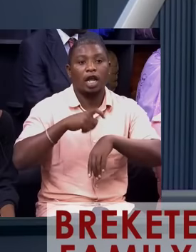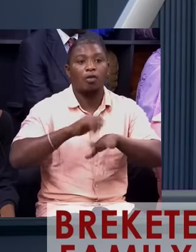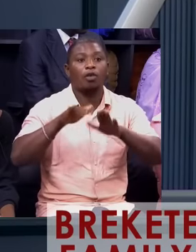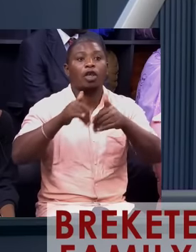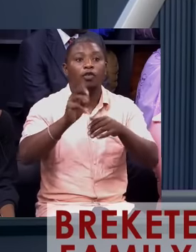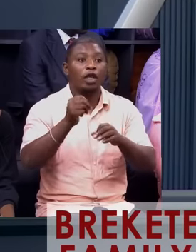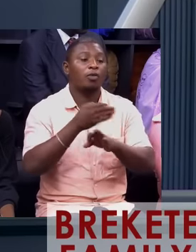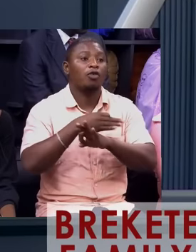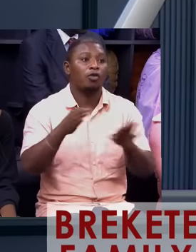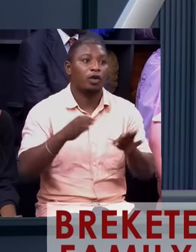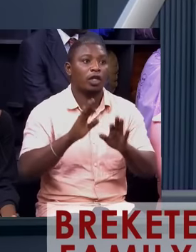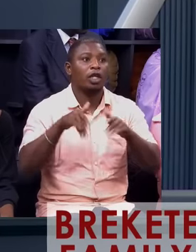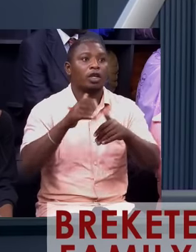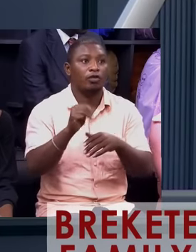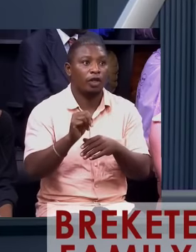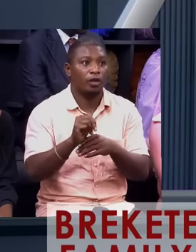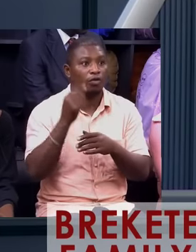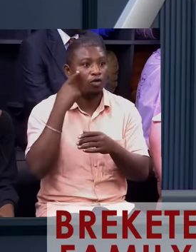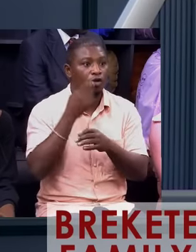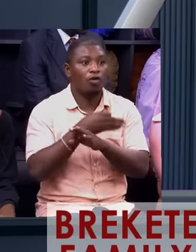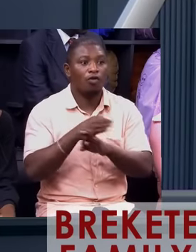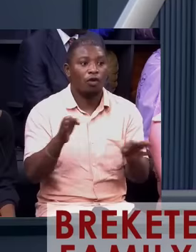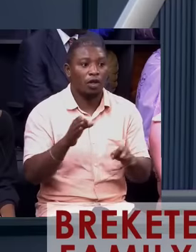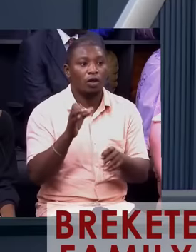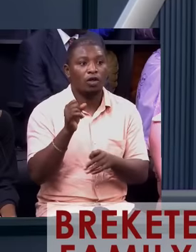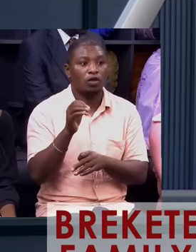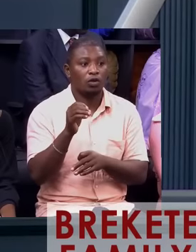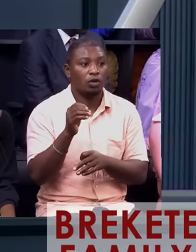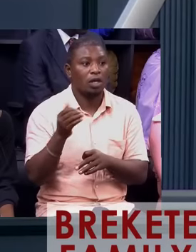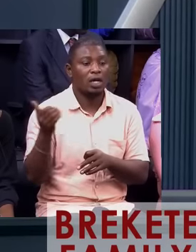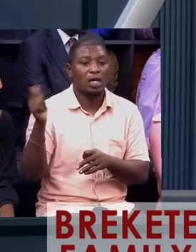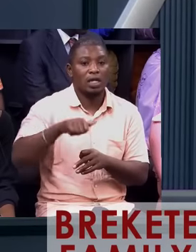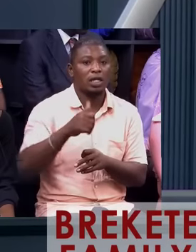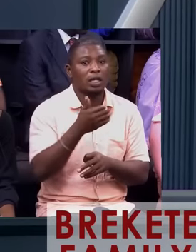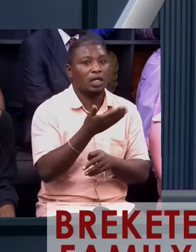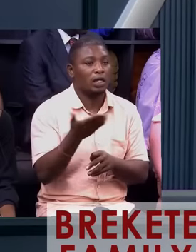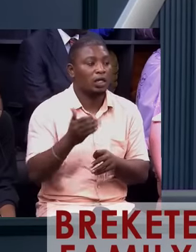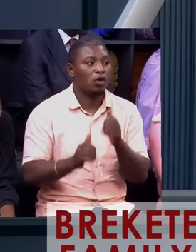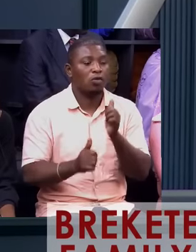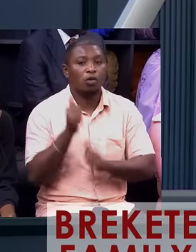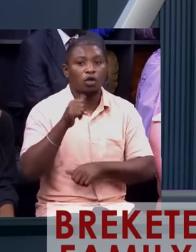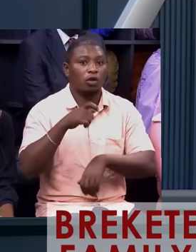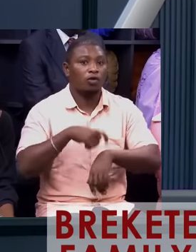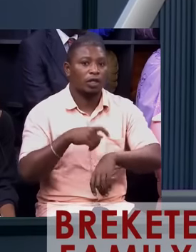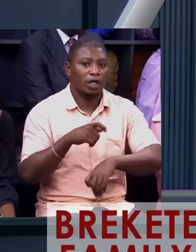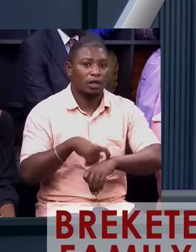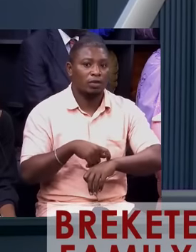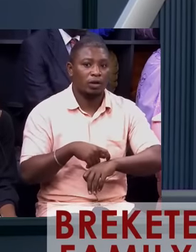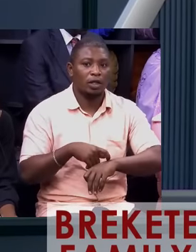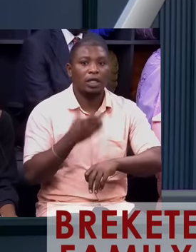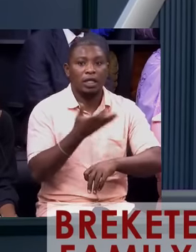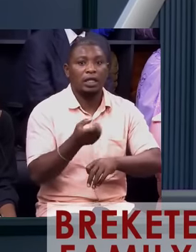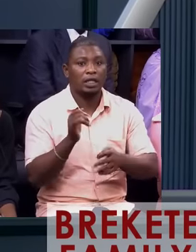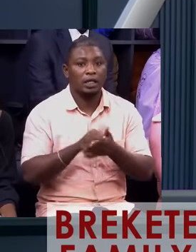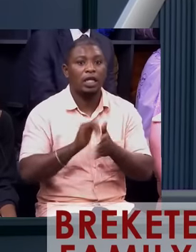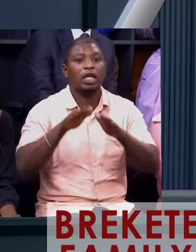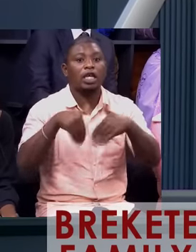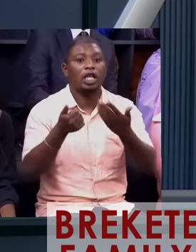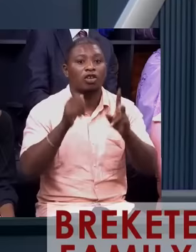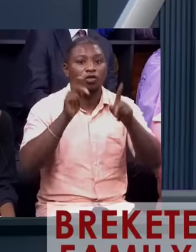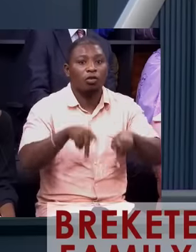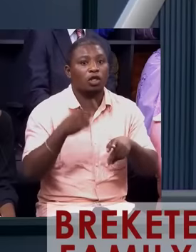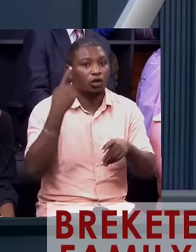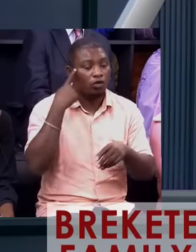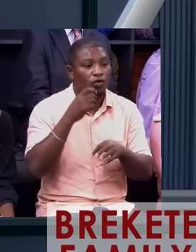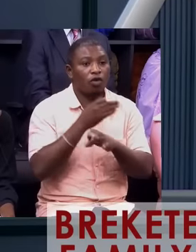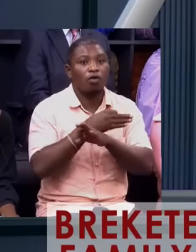carry air time give Police Service Commission for free so anything most of the times things where they give person for free